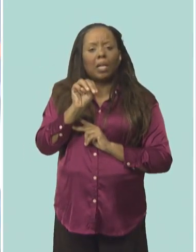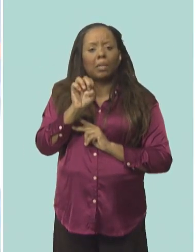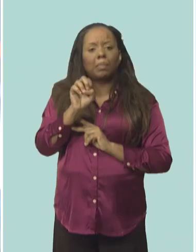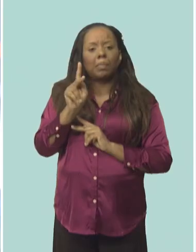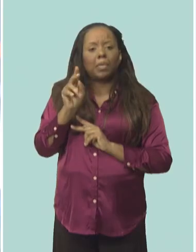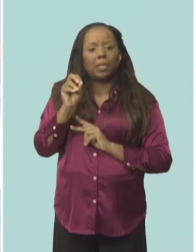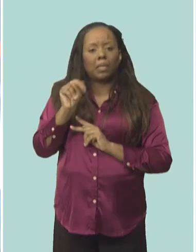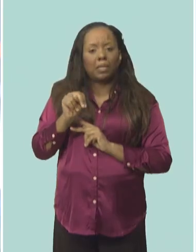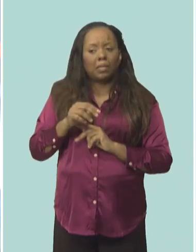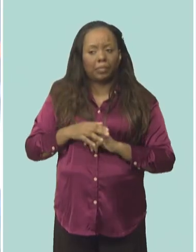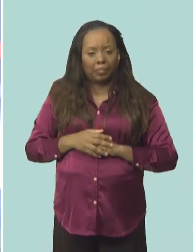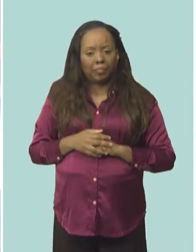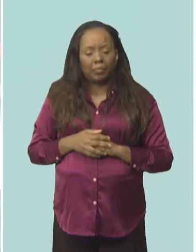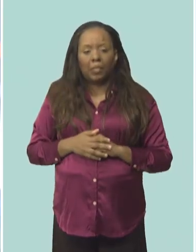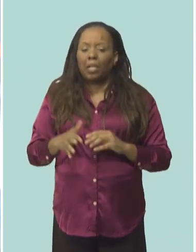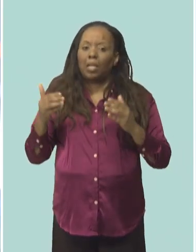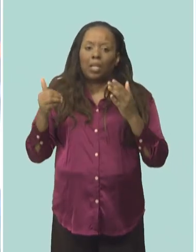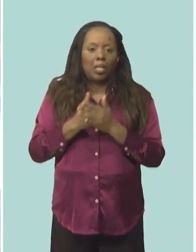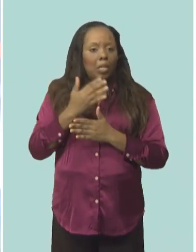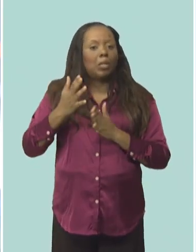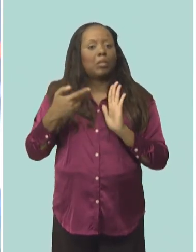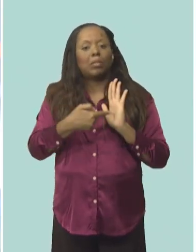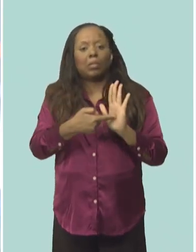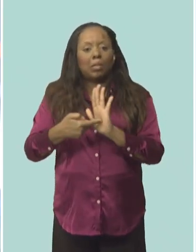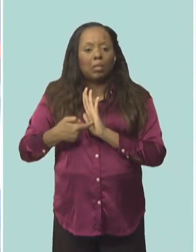has showcased a new initiative this year with the